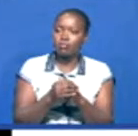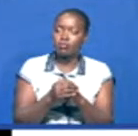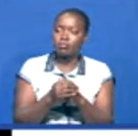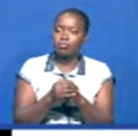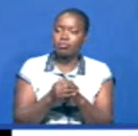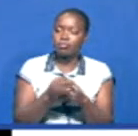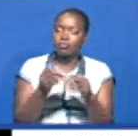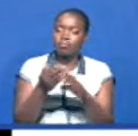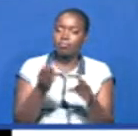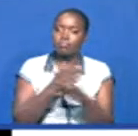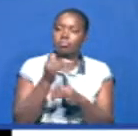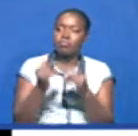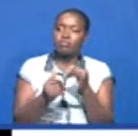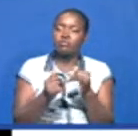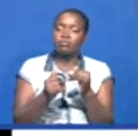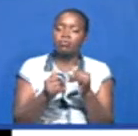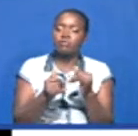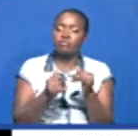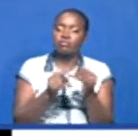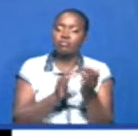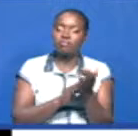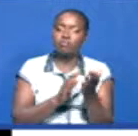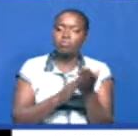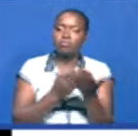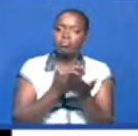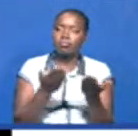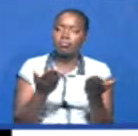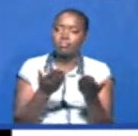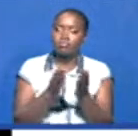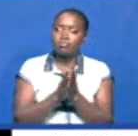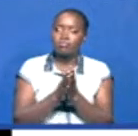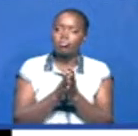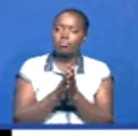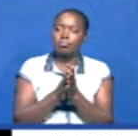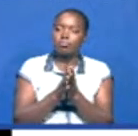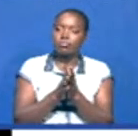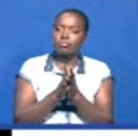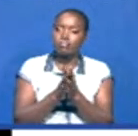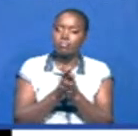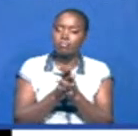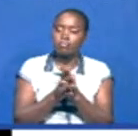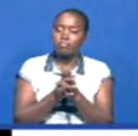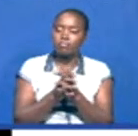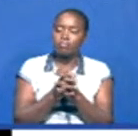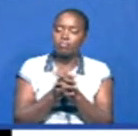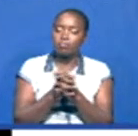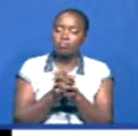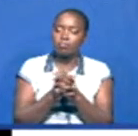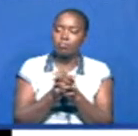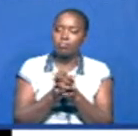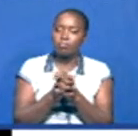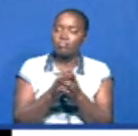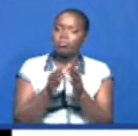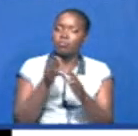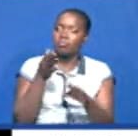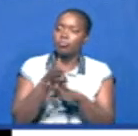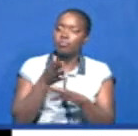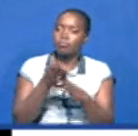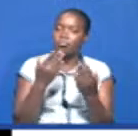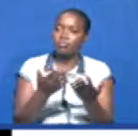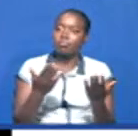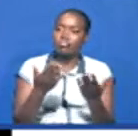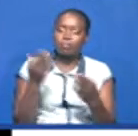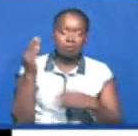Before I conclude, I want to make an appeal, and this is the appeal, that counterfeiting is